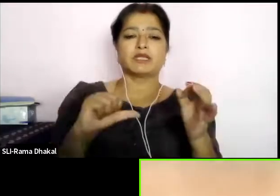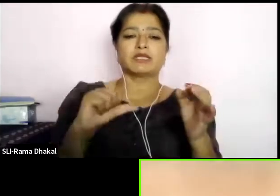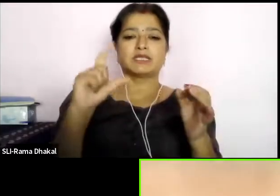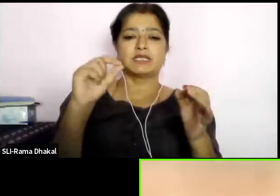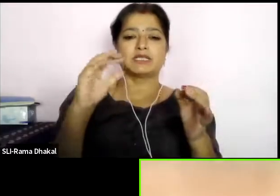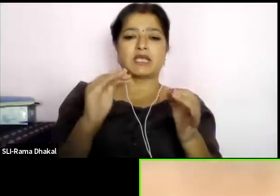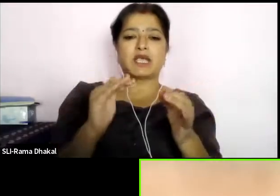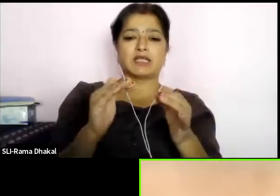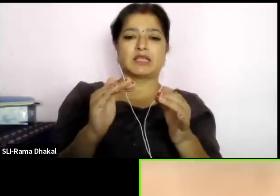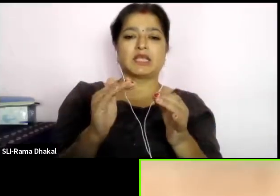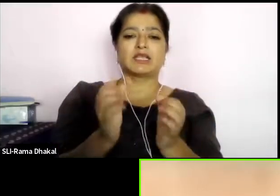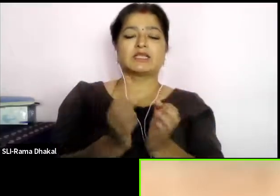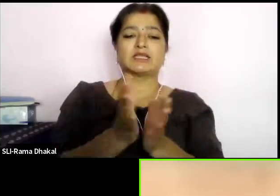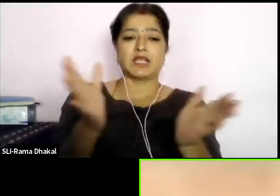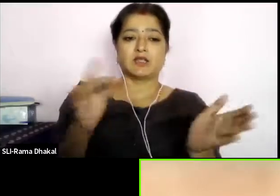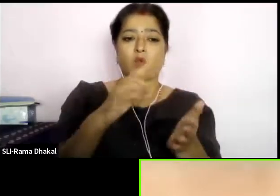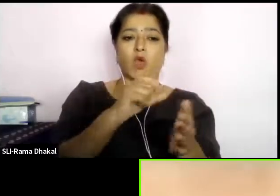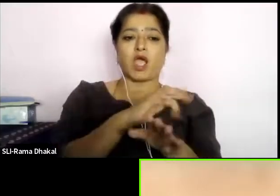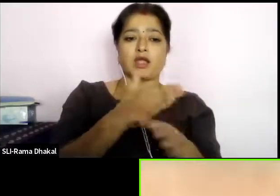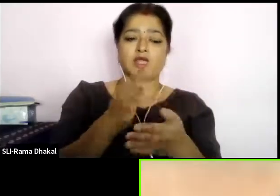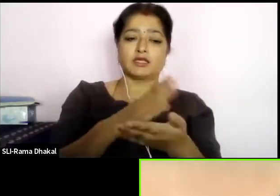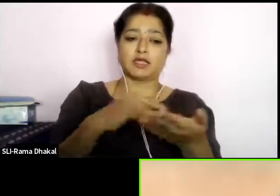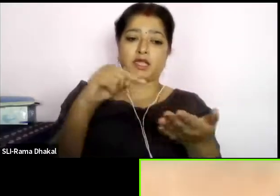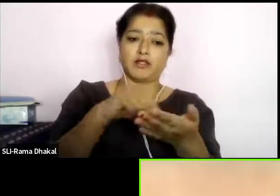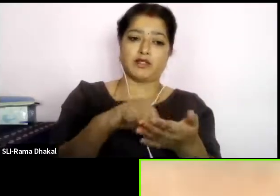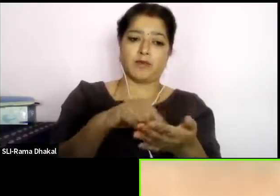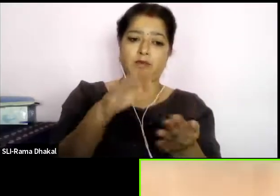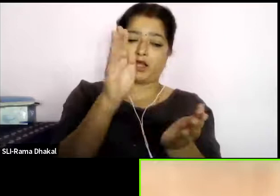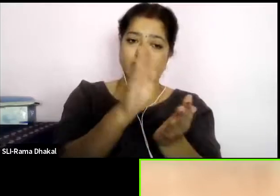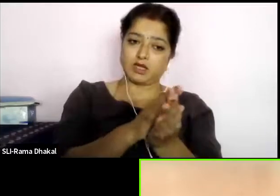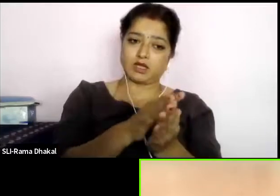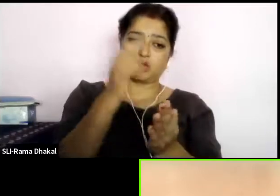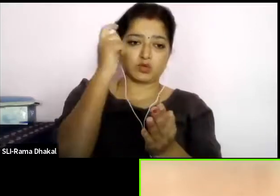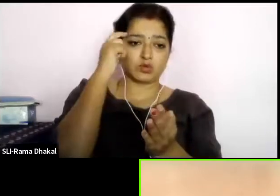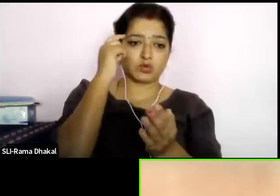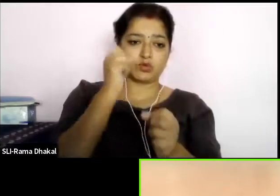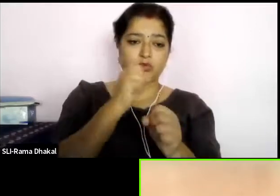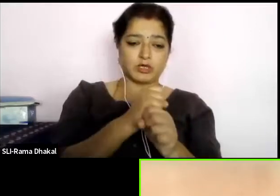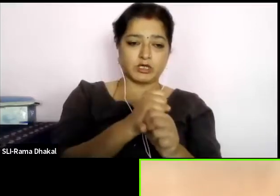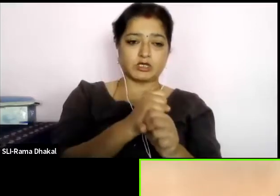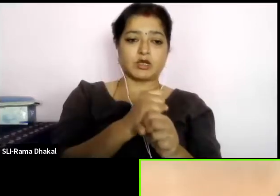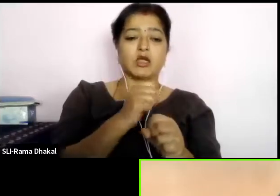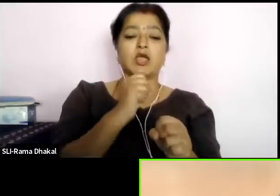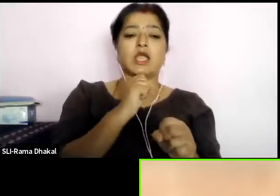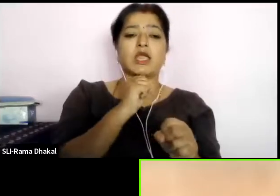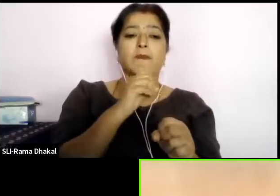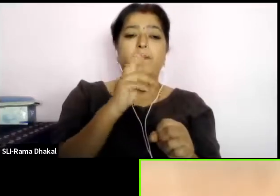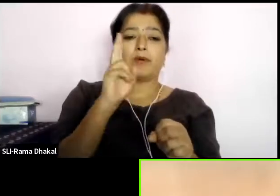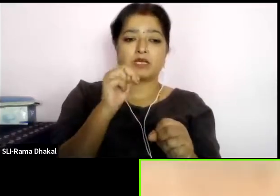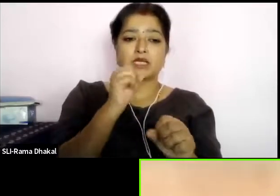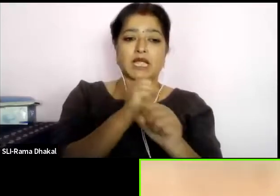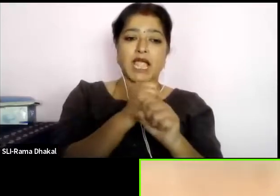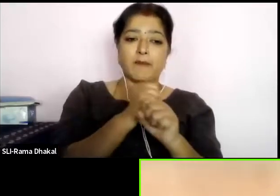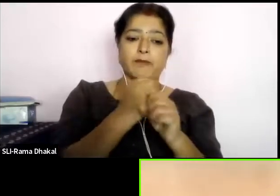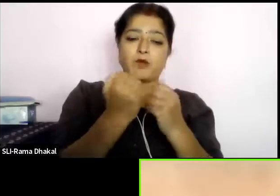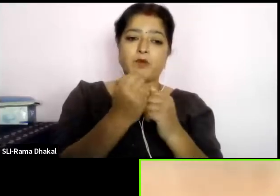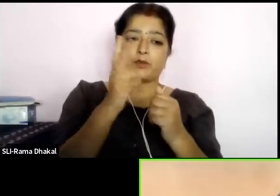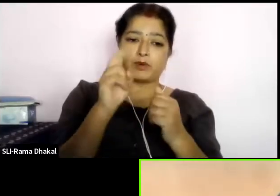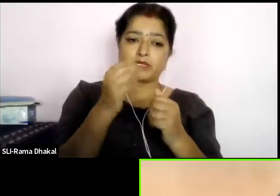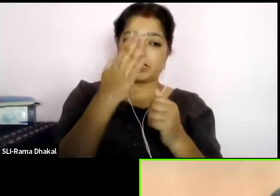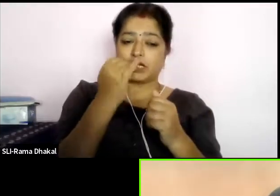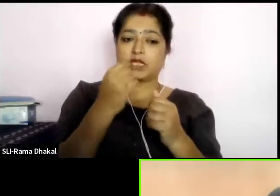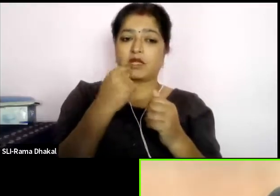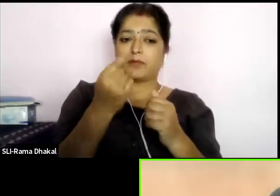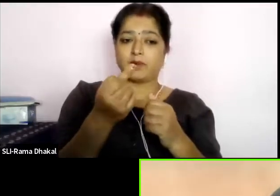think this is very much crucial because we are demanding about the meaningful and effective participation